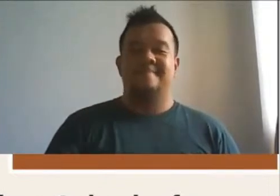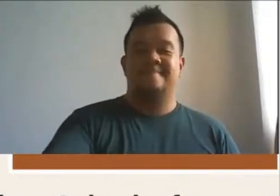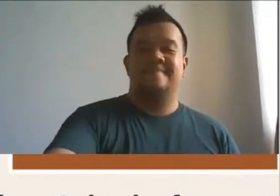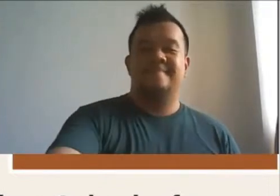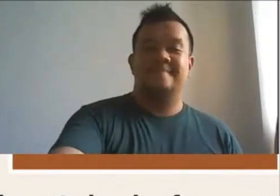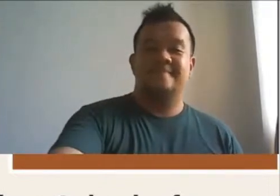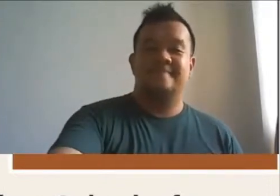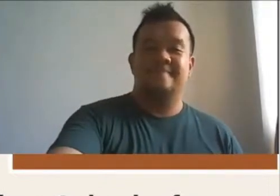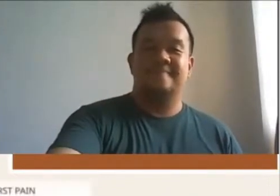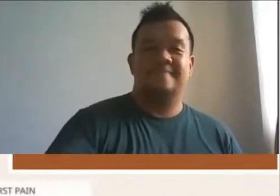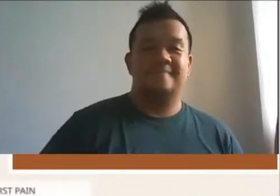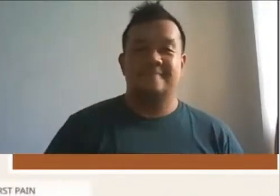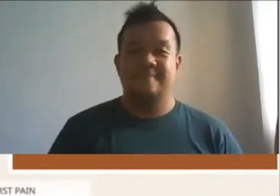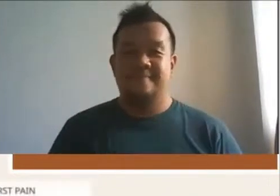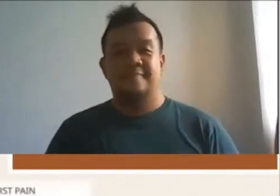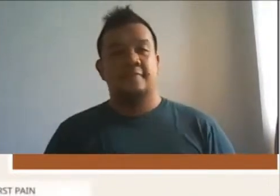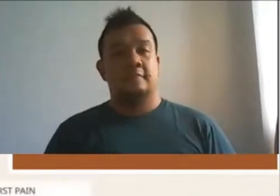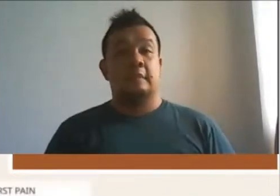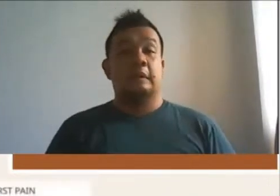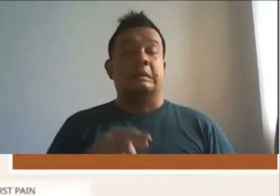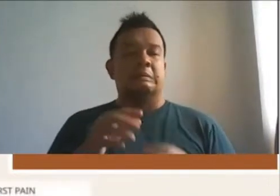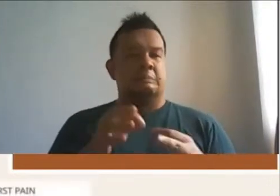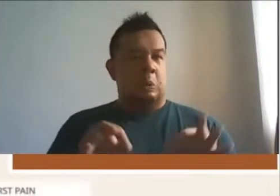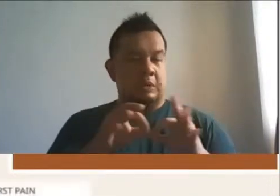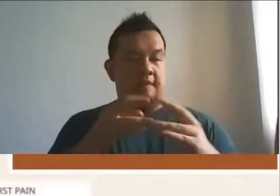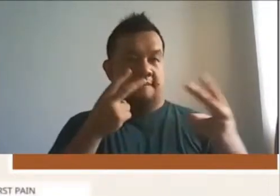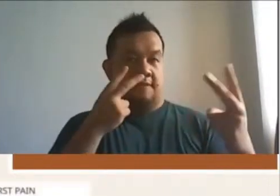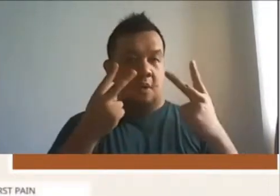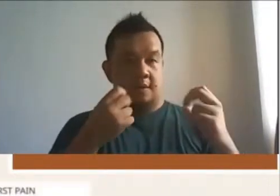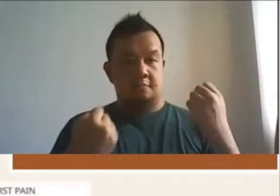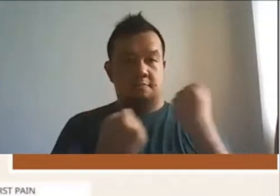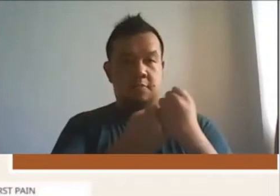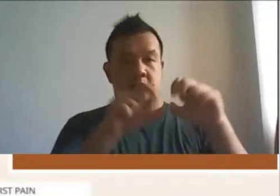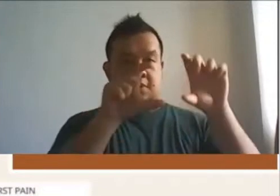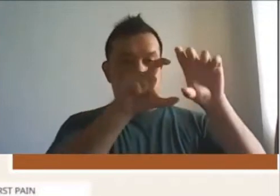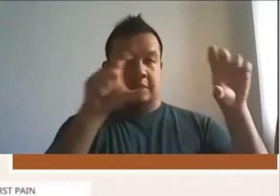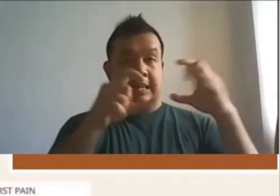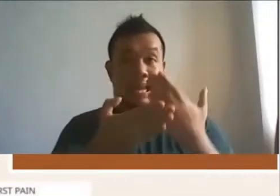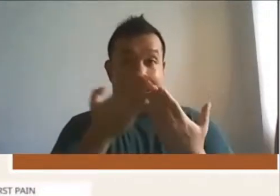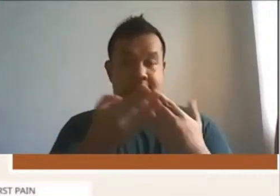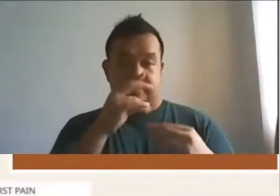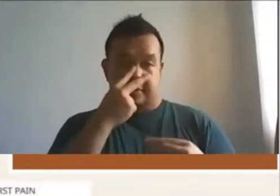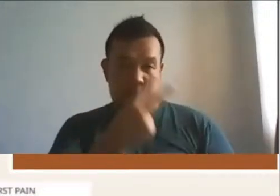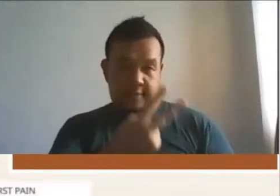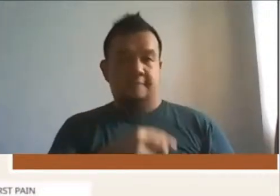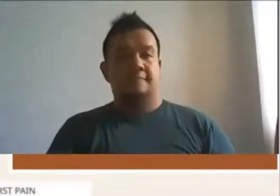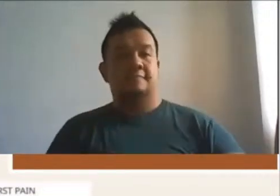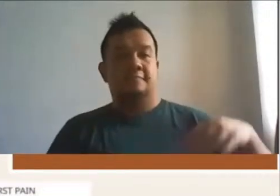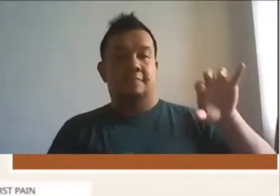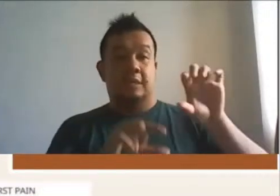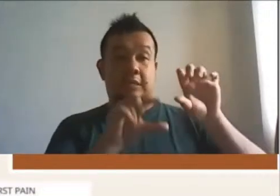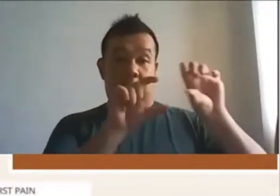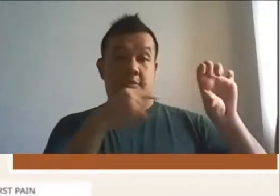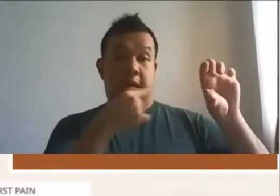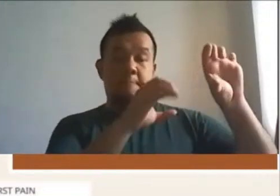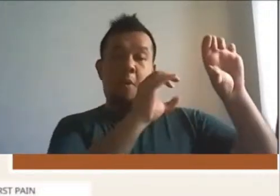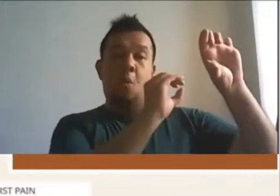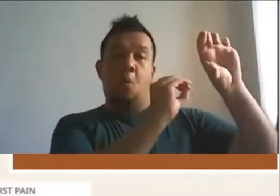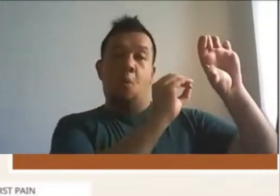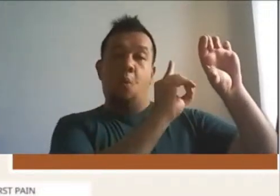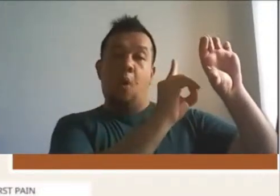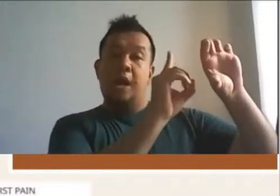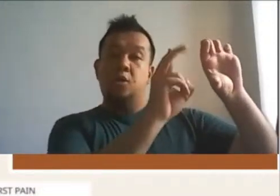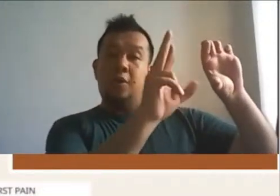So mas maganda rin may visual support. Like for example, this one, there's a rating scale, right? So ito yung very